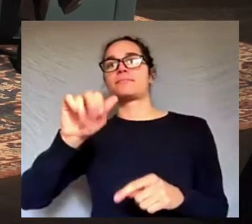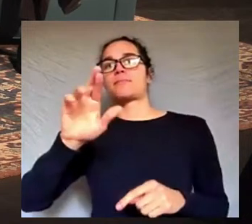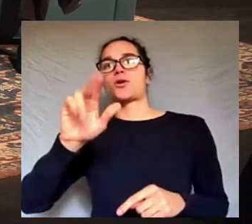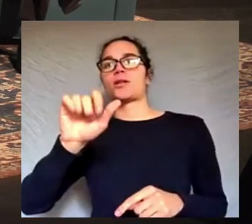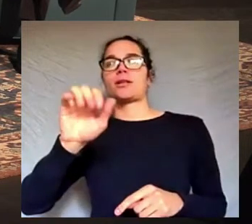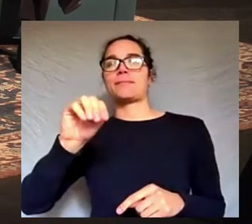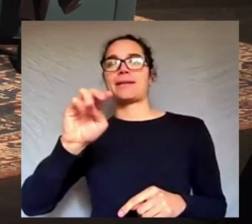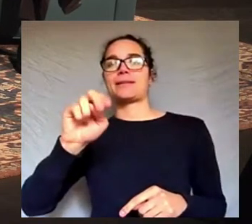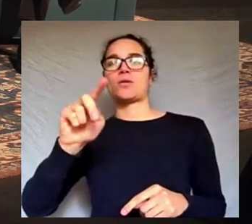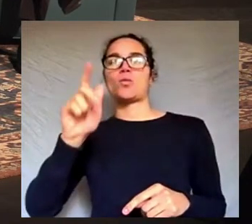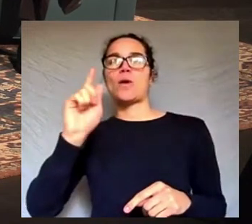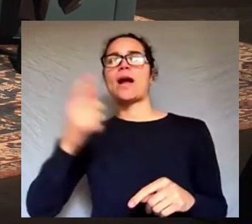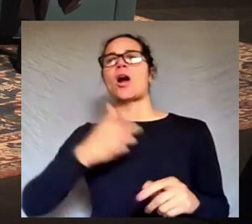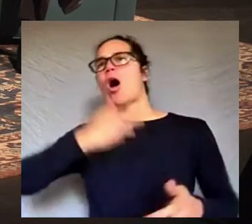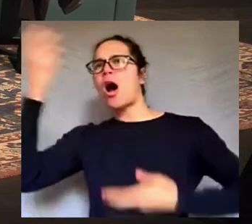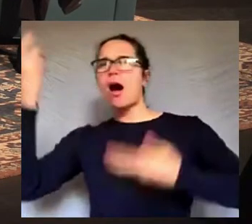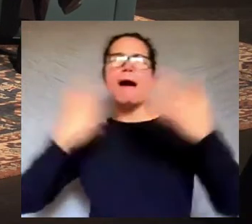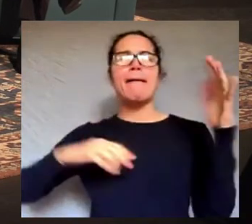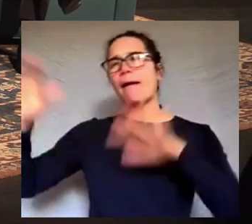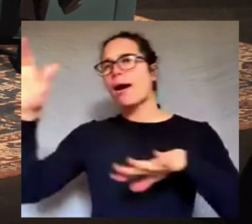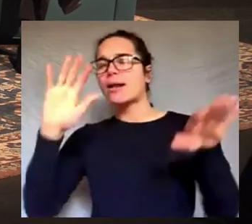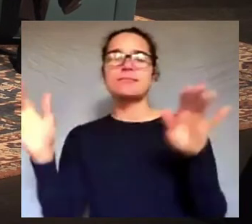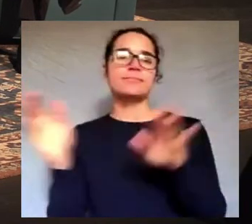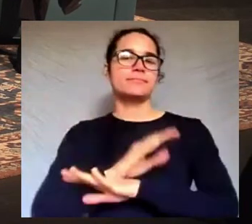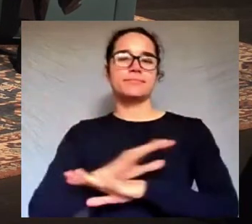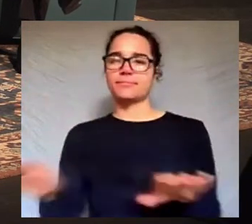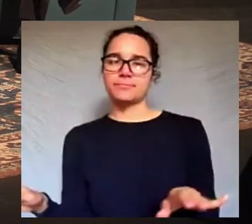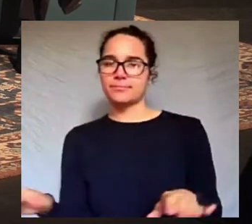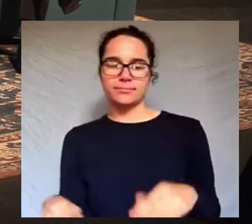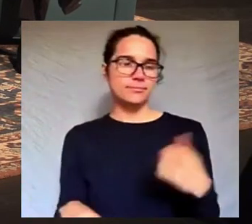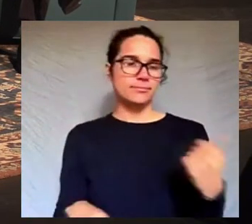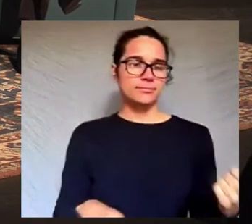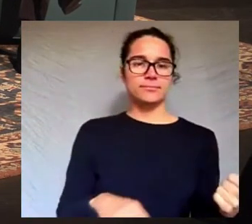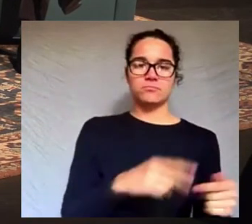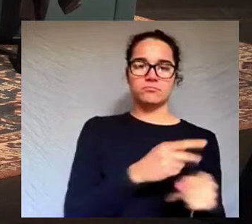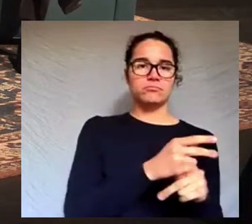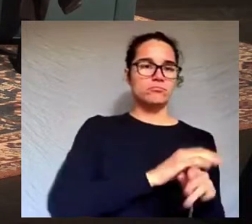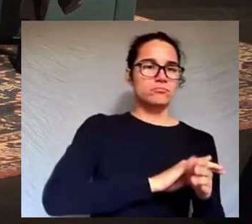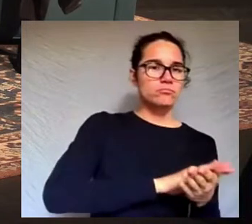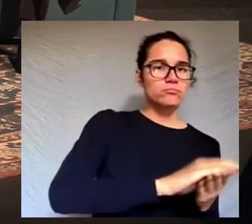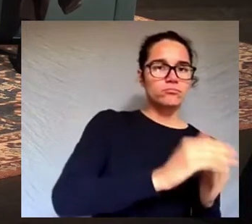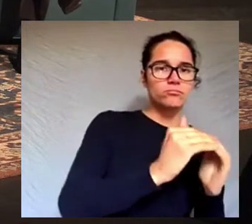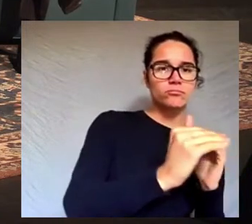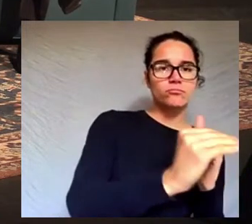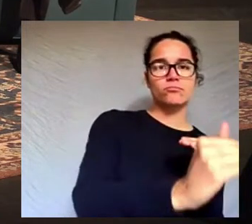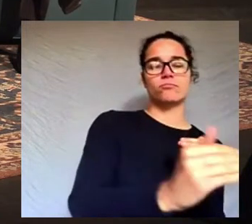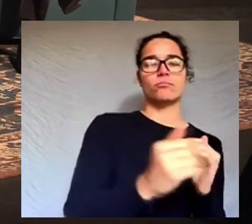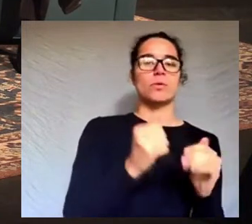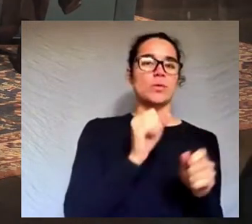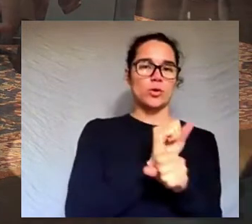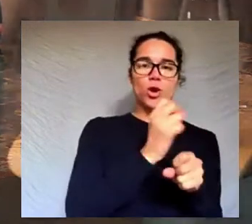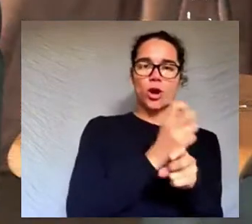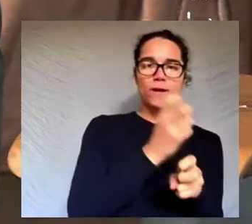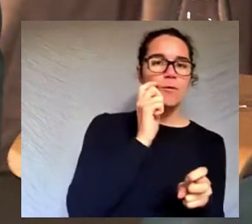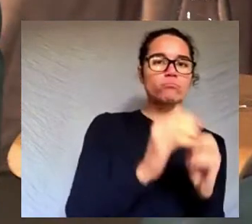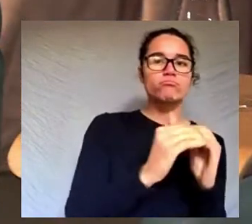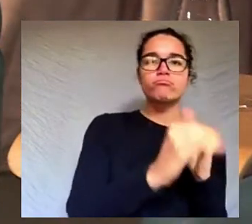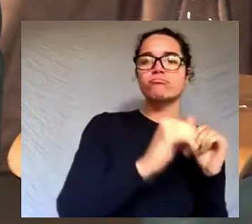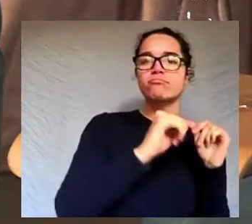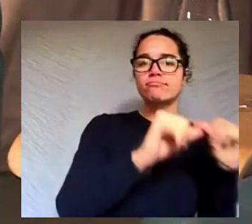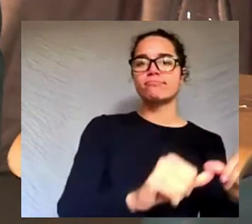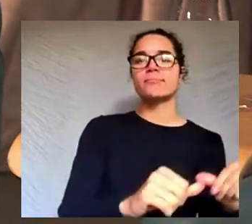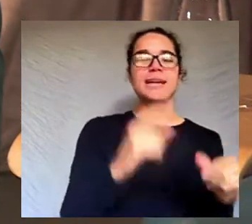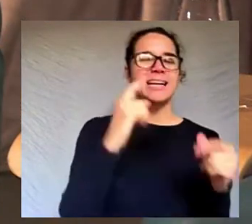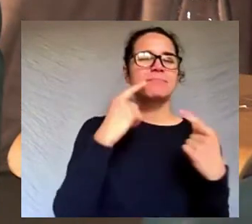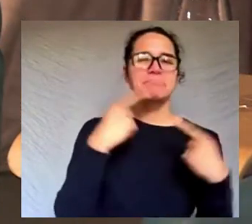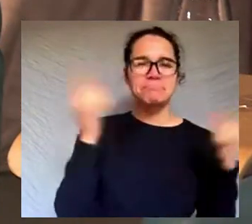certainly. But we work very hard to maintain those norms, and I think we're successful. We are, generally. And the rule of hearing